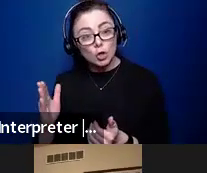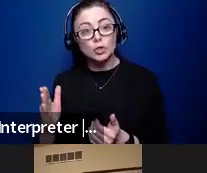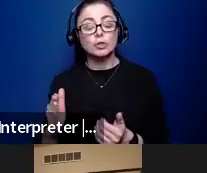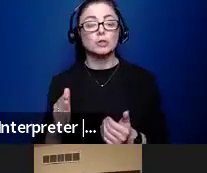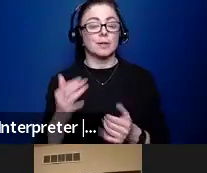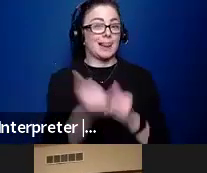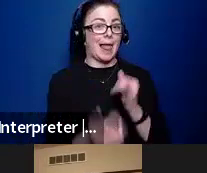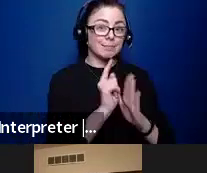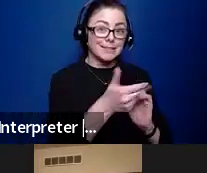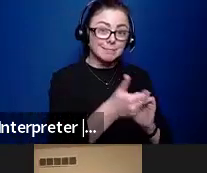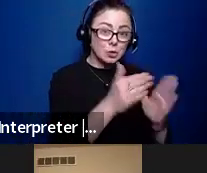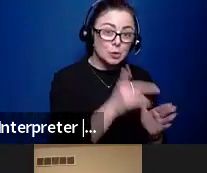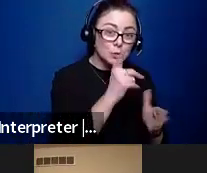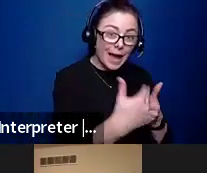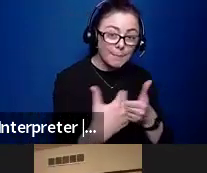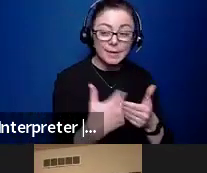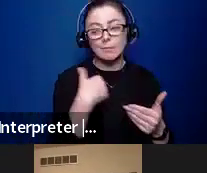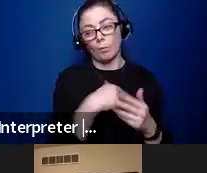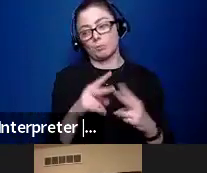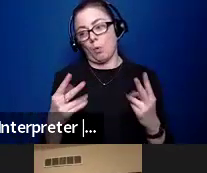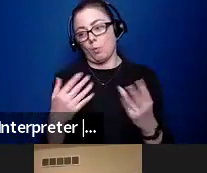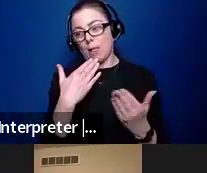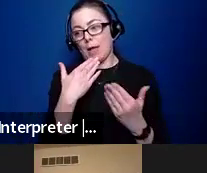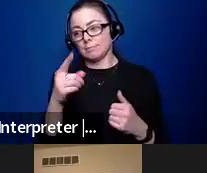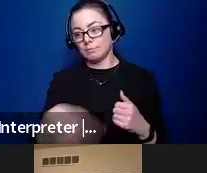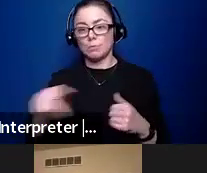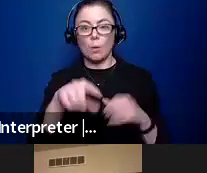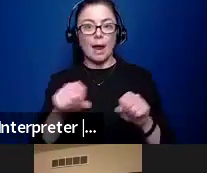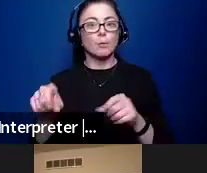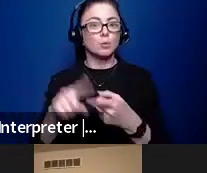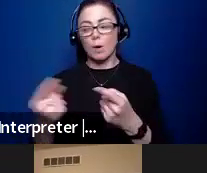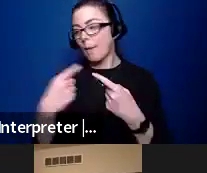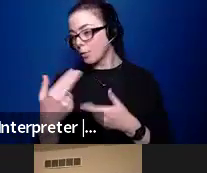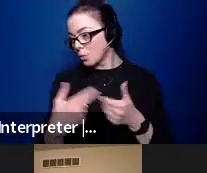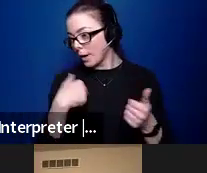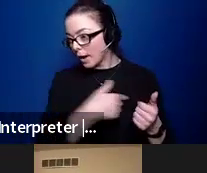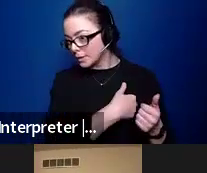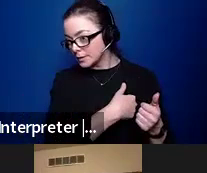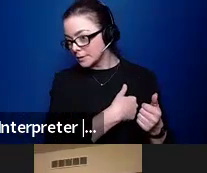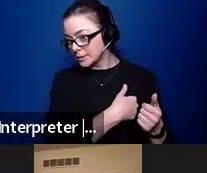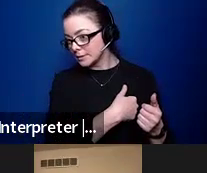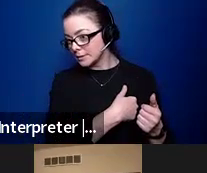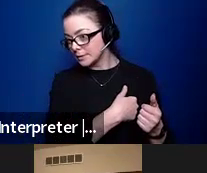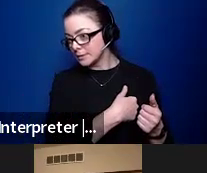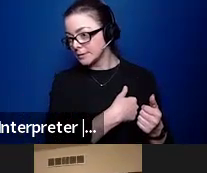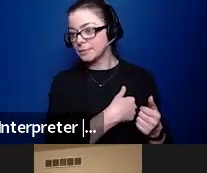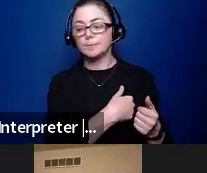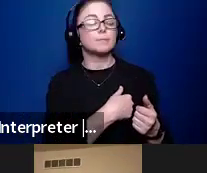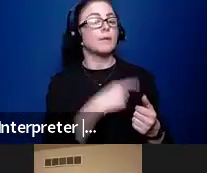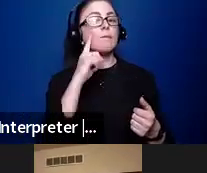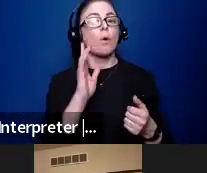last minute speakers who came in. We're so glad that you were able to join us, to the leadership of our state